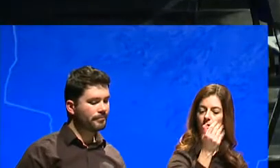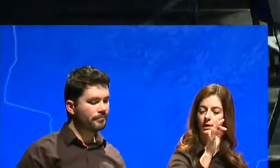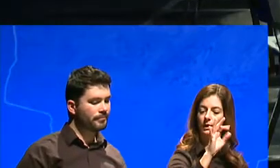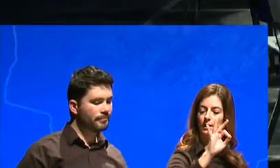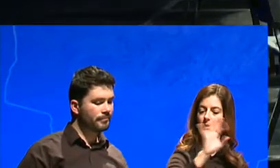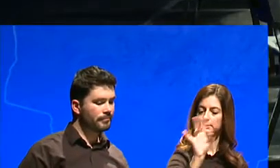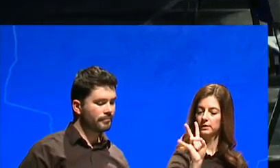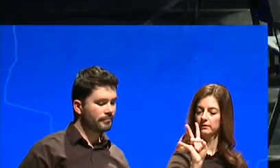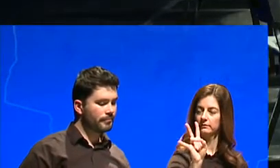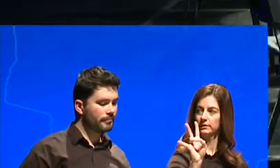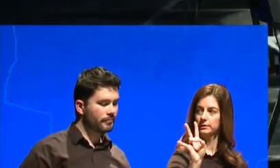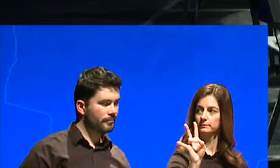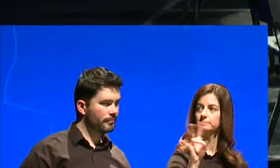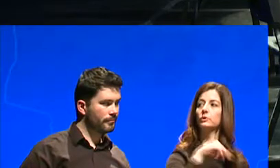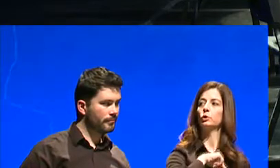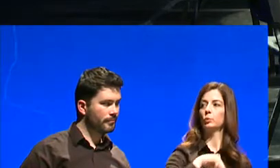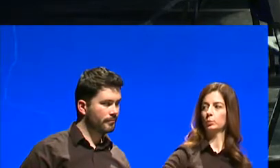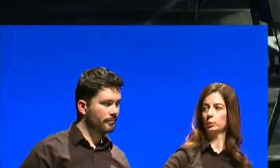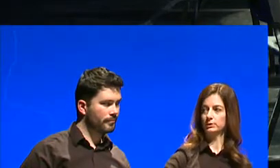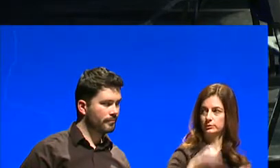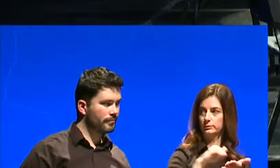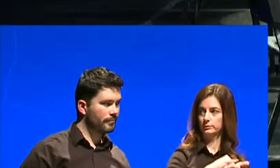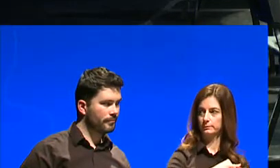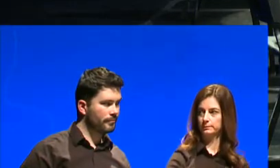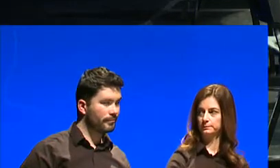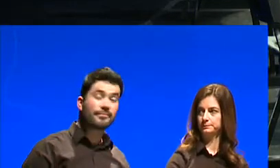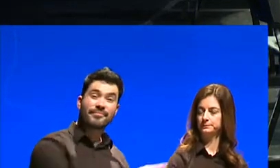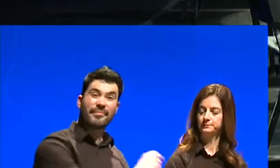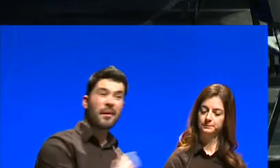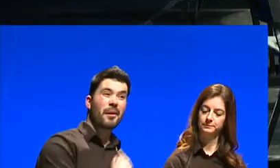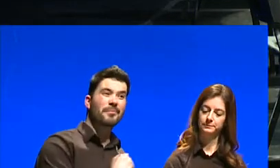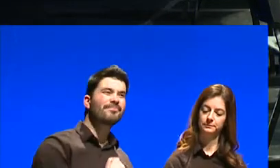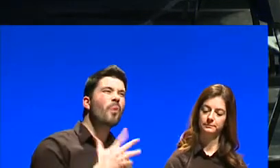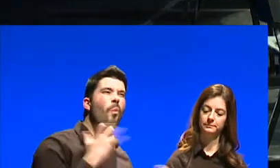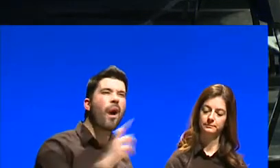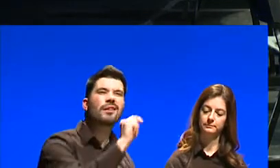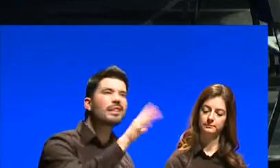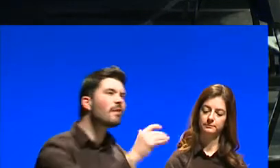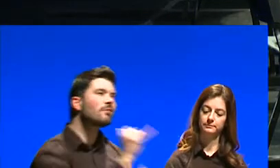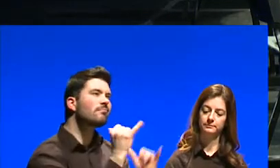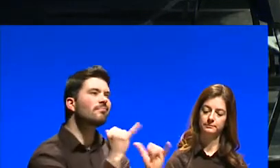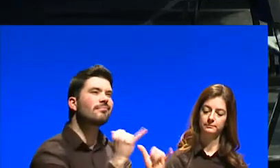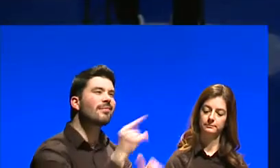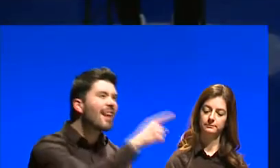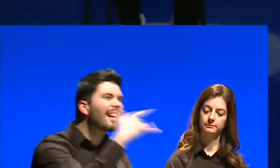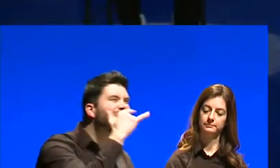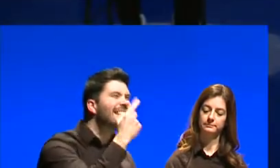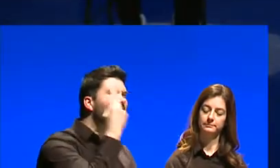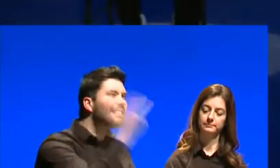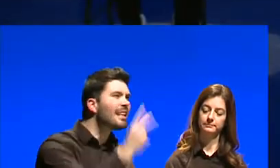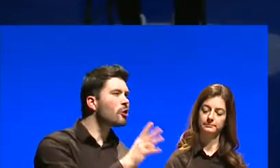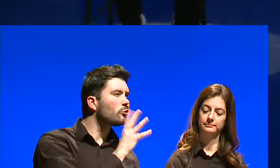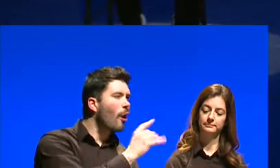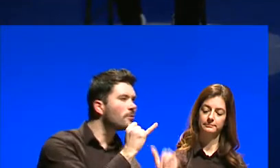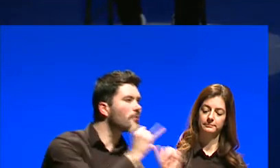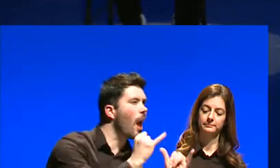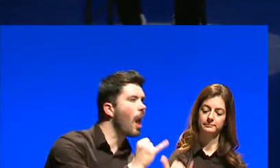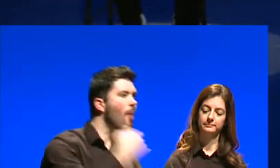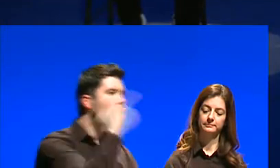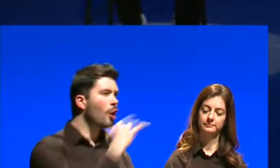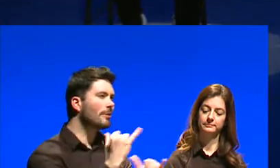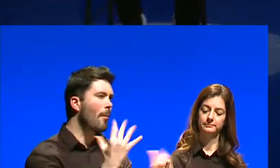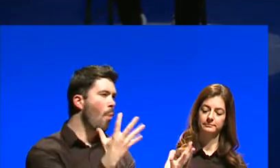1997. Jackson Heights, Queens. I want to be like the kids on TV. I want to look like them. I want to talk like them. My cousins